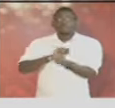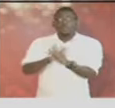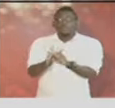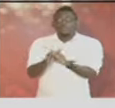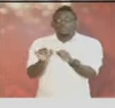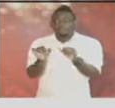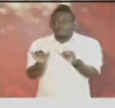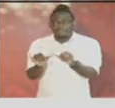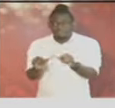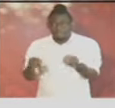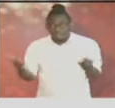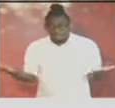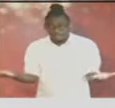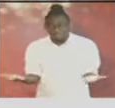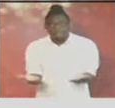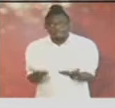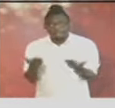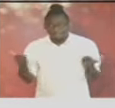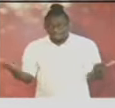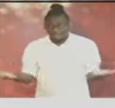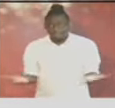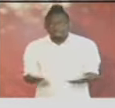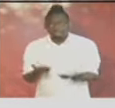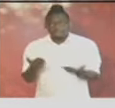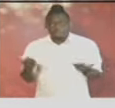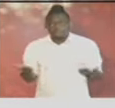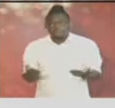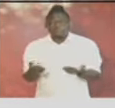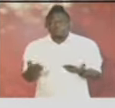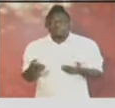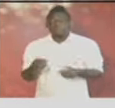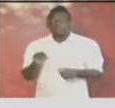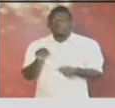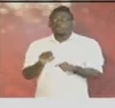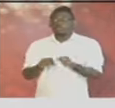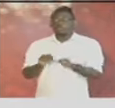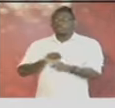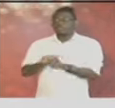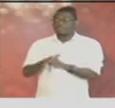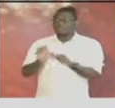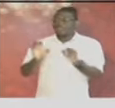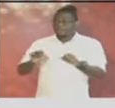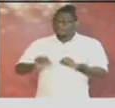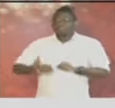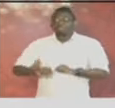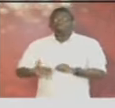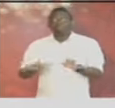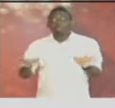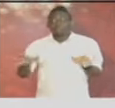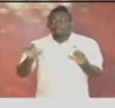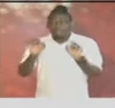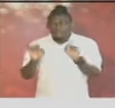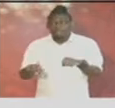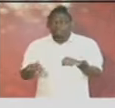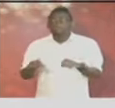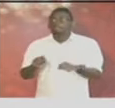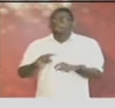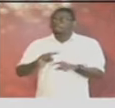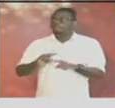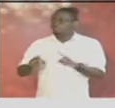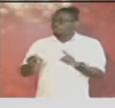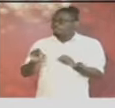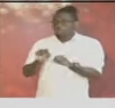threat of COVID-19 spread still remains with us, and all of the precautions that we have been advocating